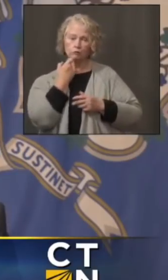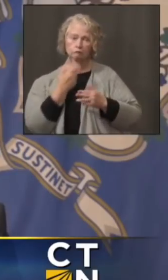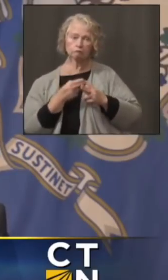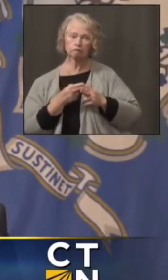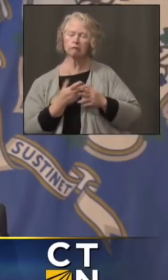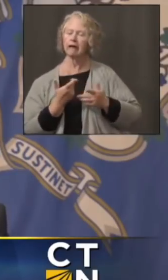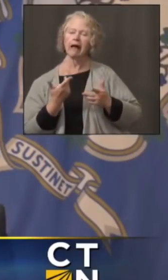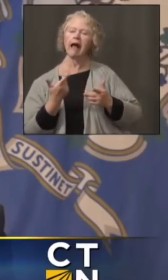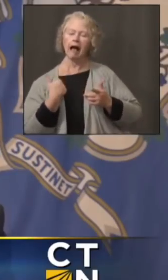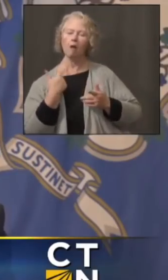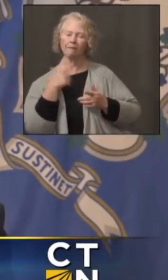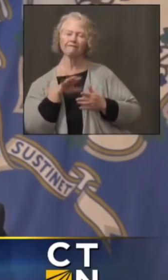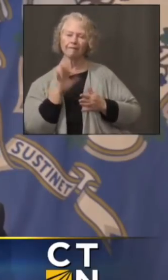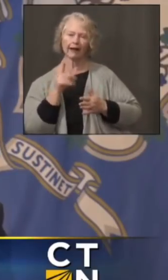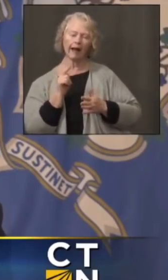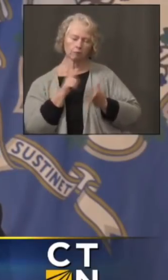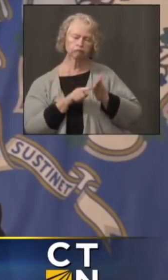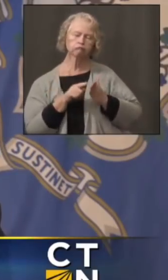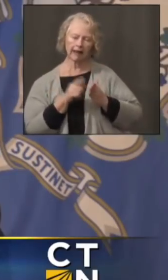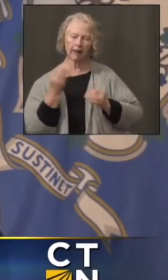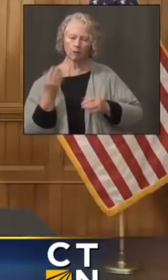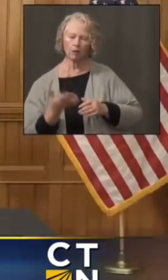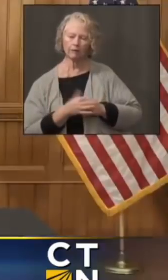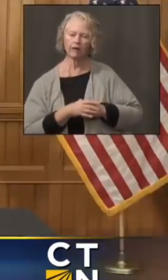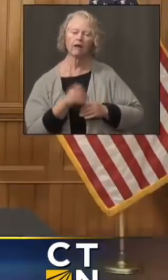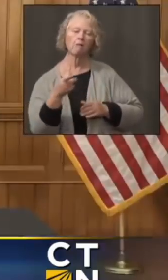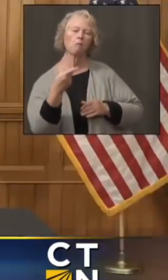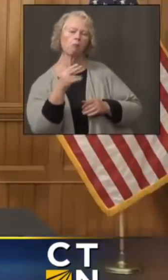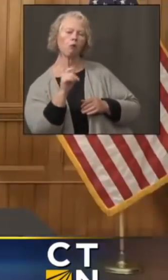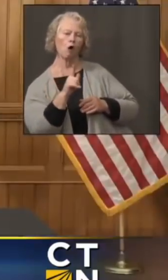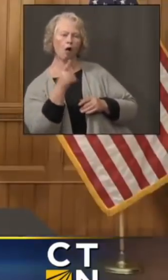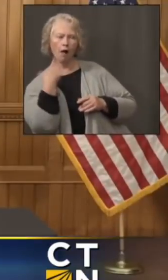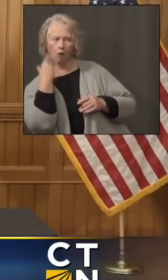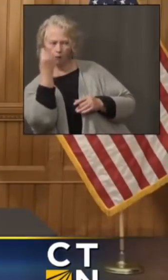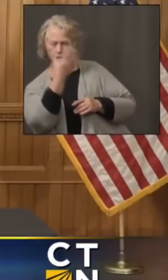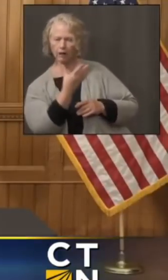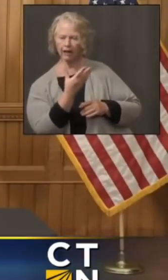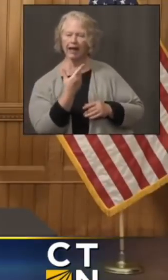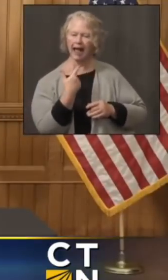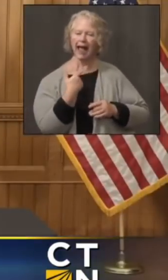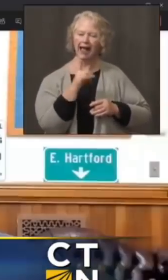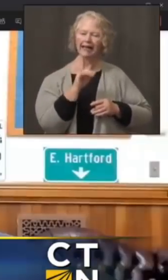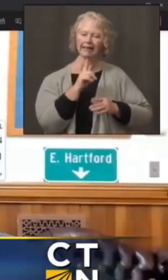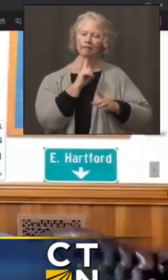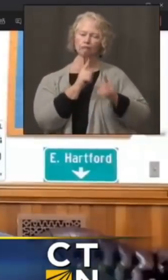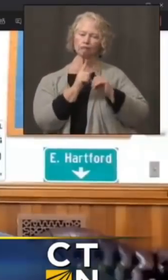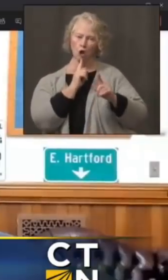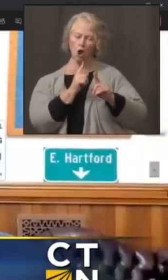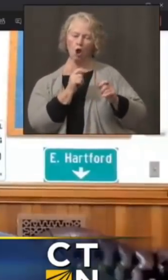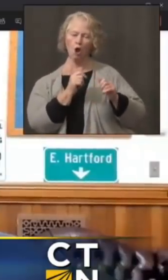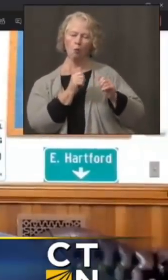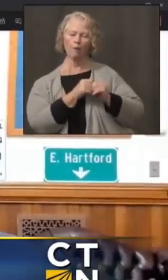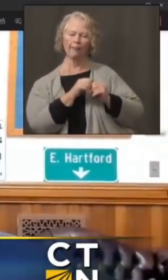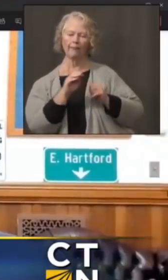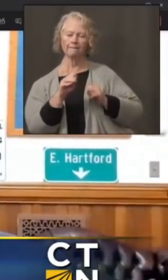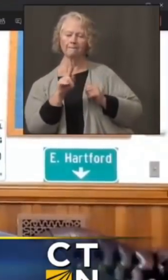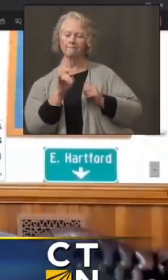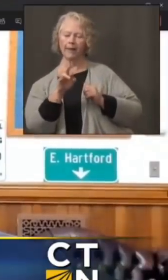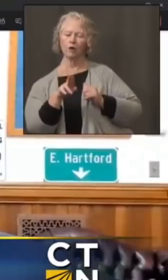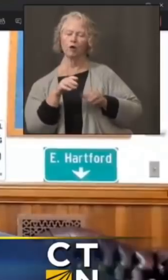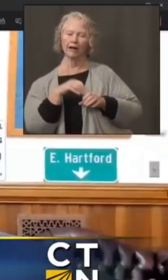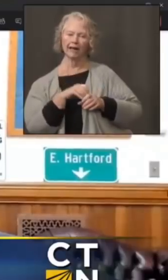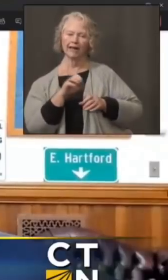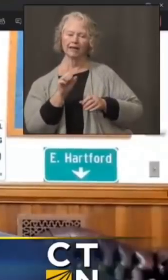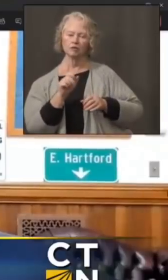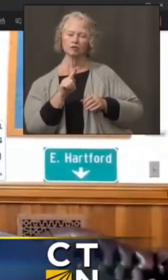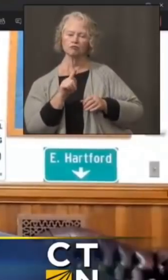the bottom of it and get back to you. Yeah, I'll jump in, Governor. I was on the phone with the mayor of Stratford,